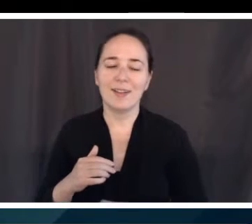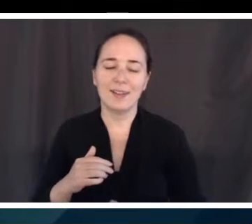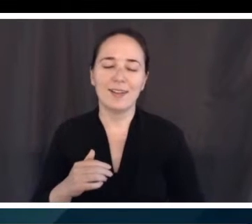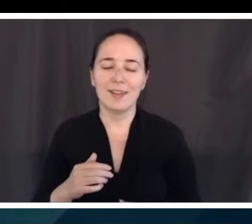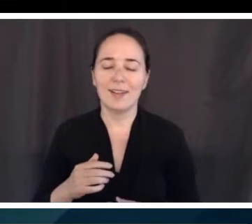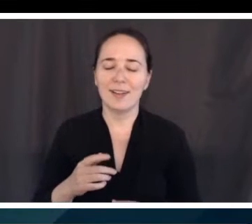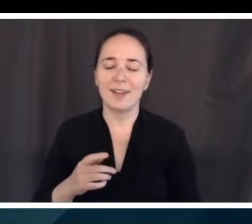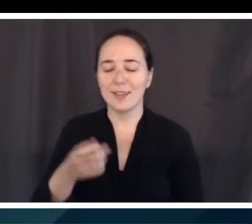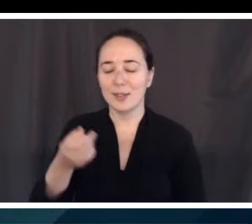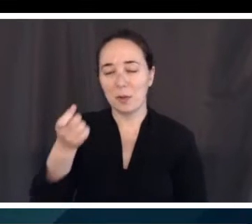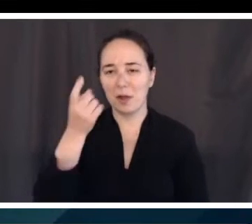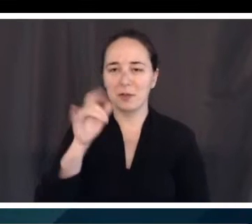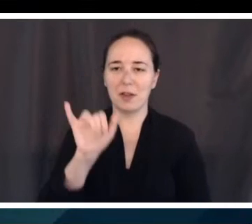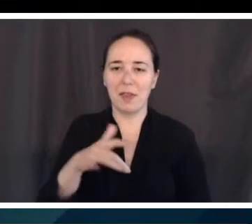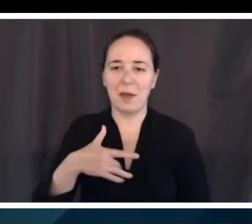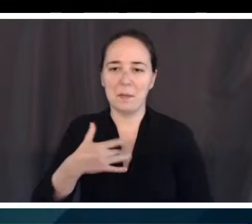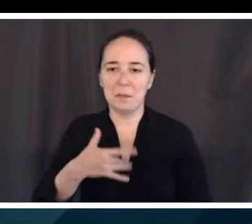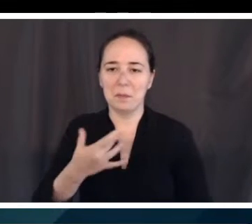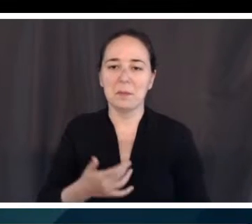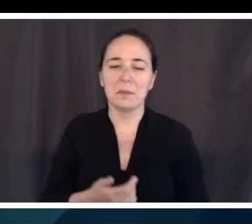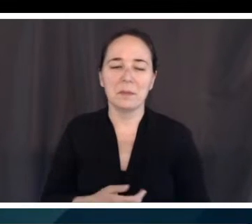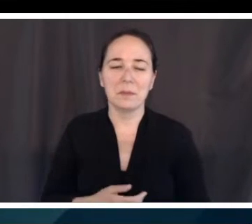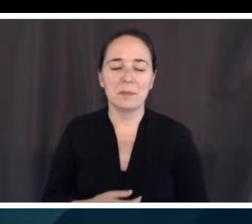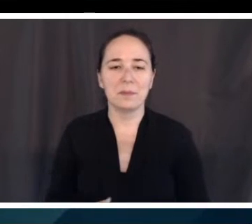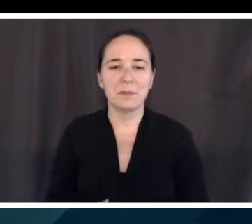that. So